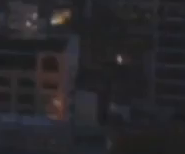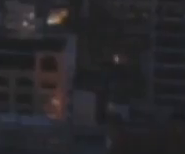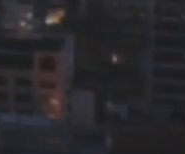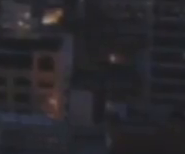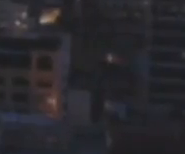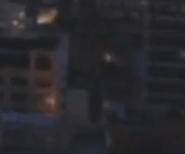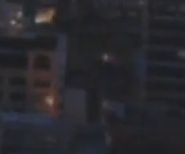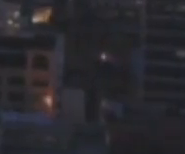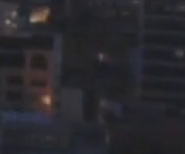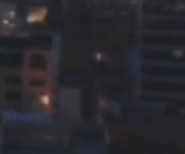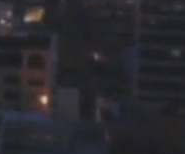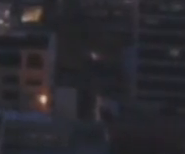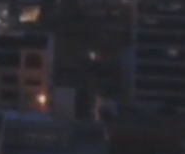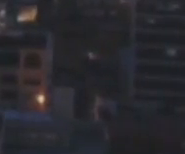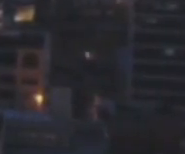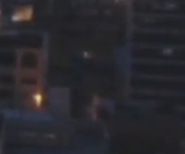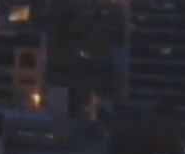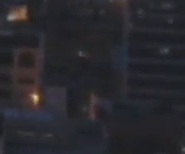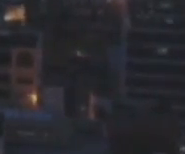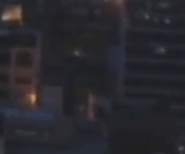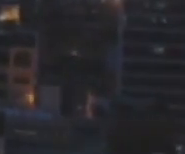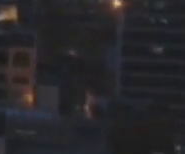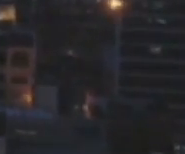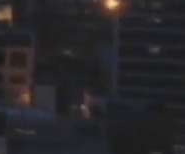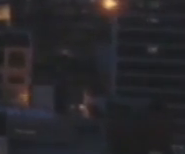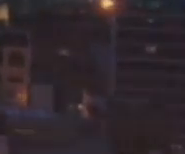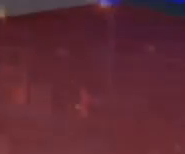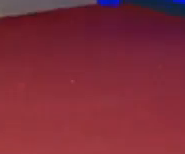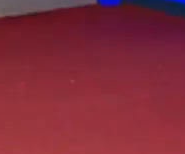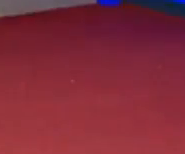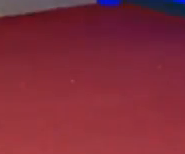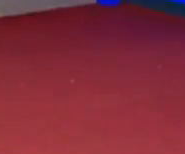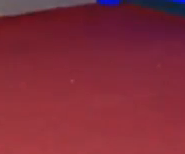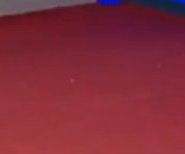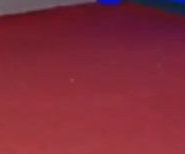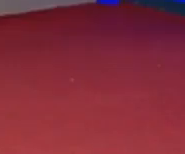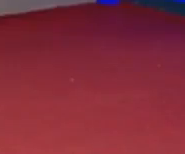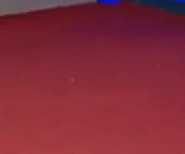This is Weekend Edition with Smriti Vidyarthi.